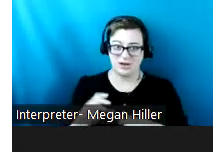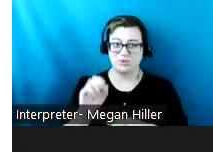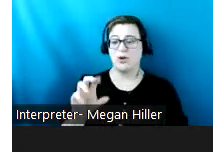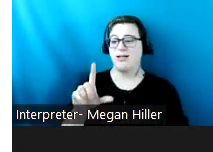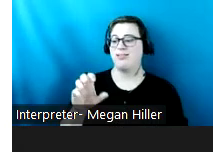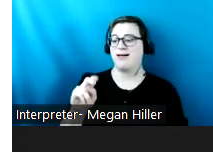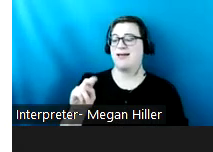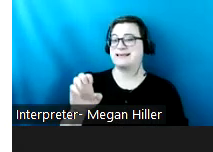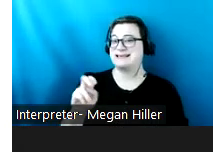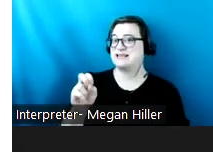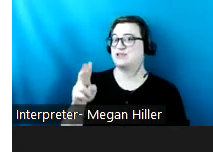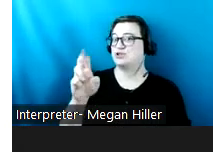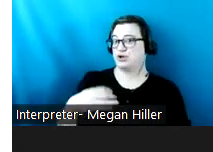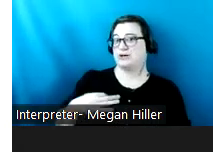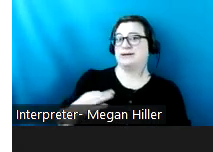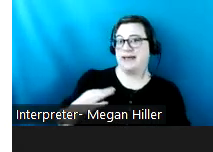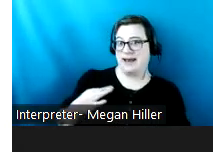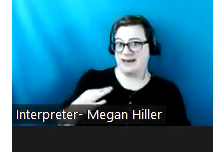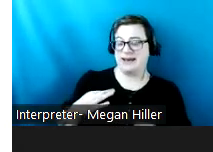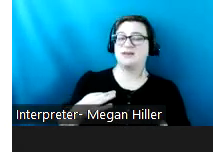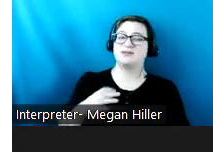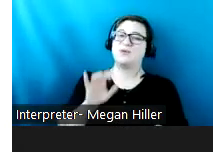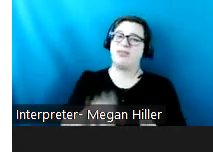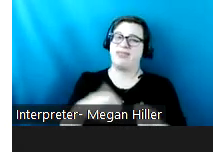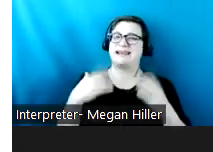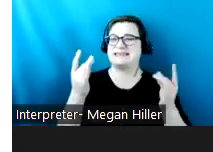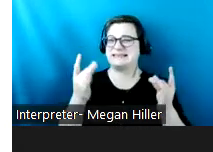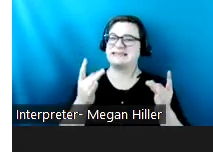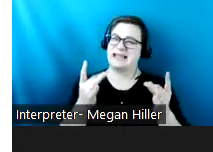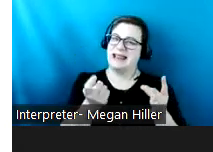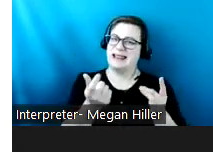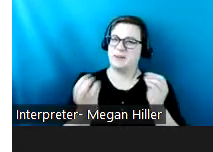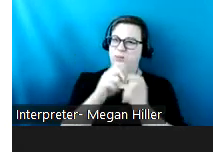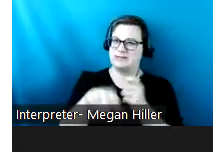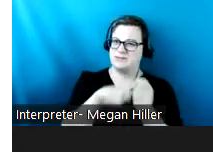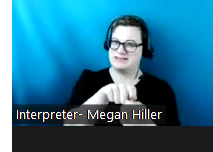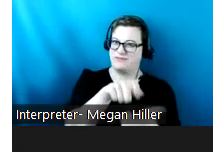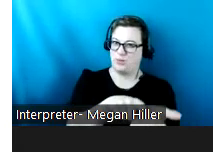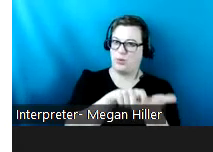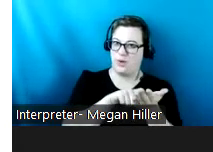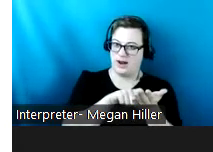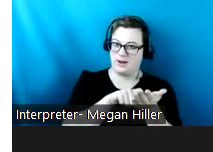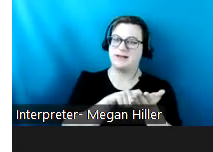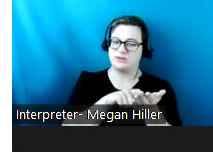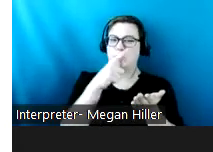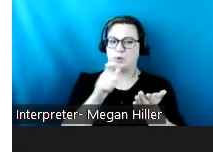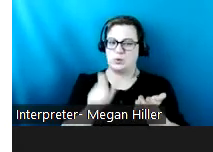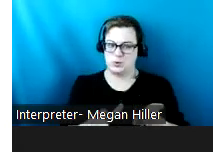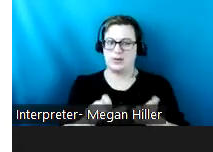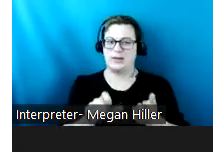candidate performing within their scope. So that one does have a little bit more specific requirements associated to it of who can